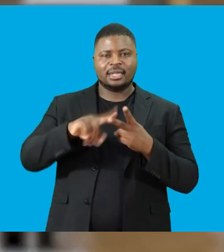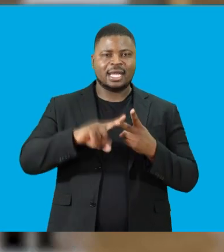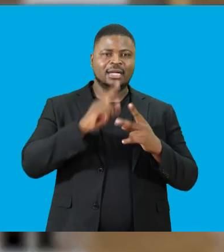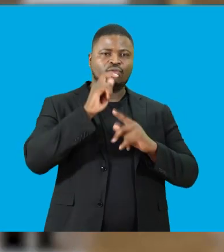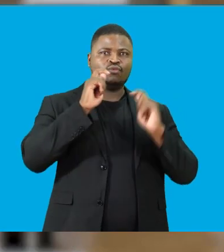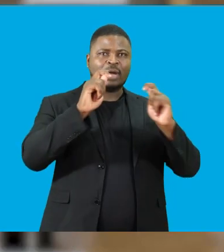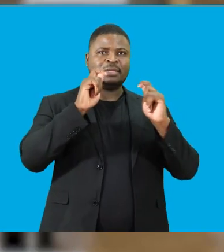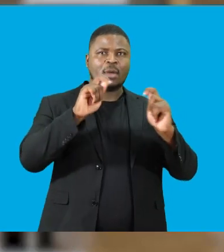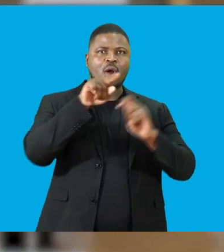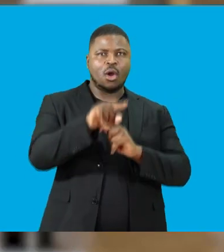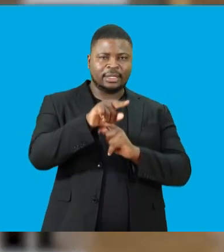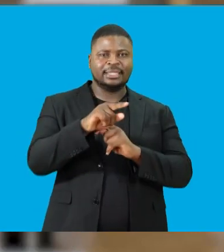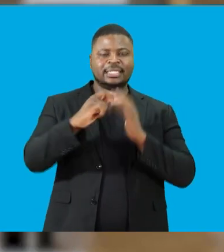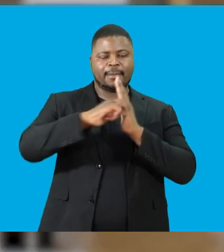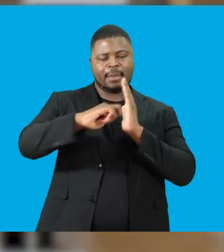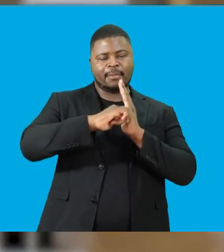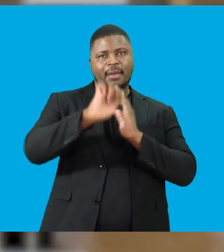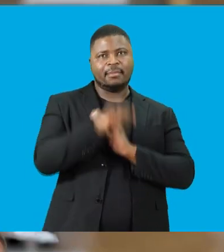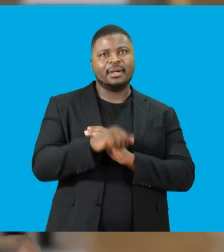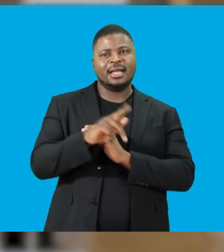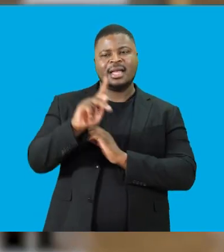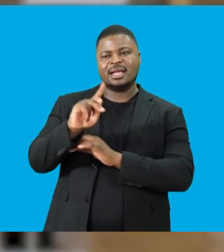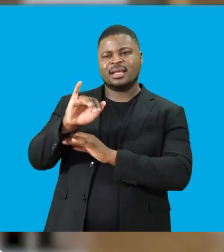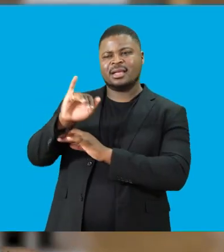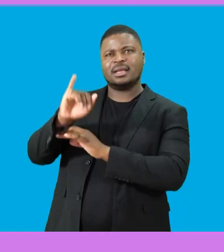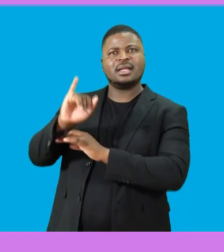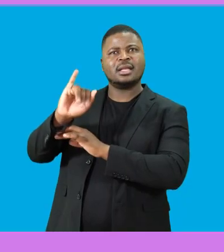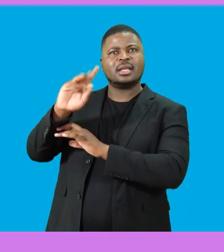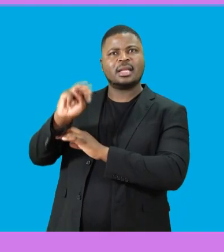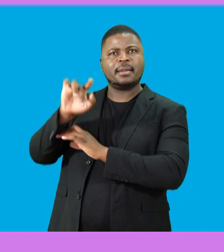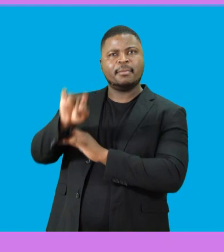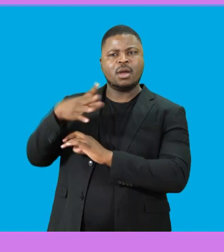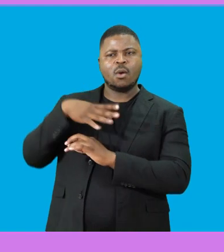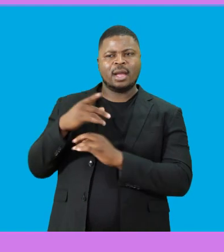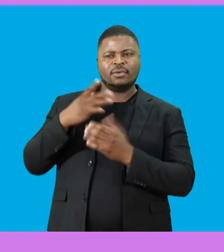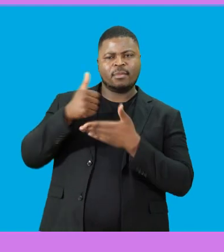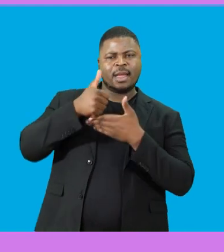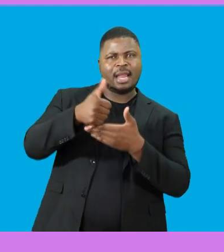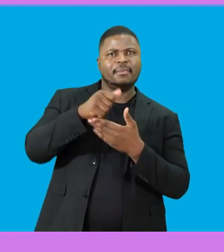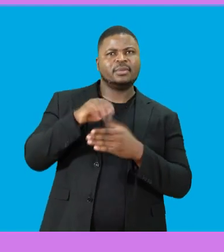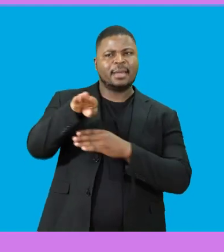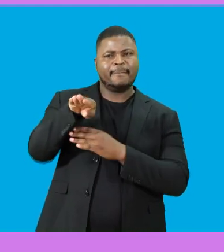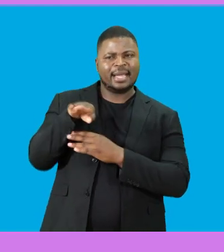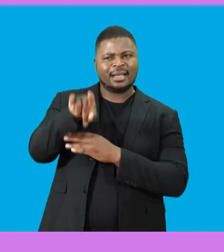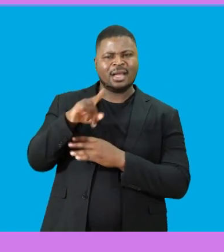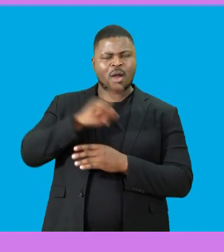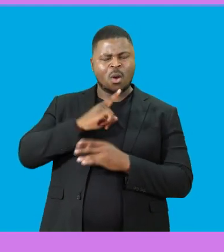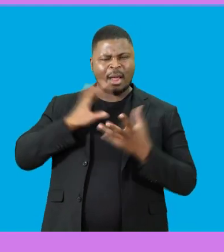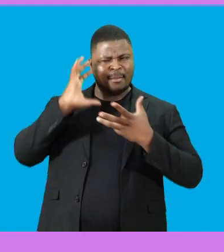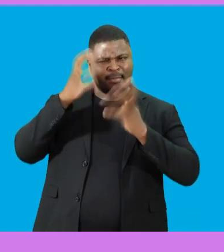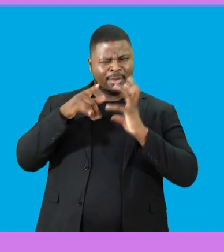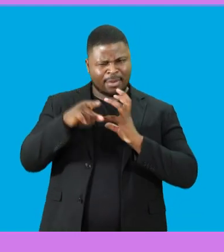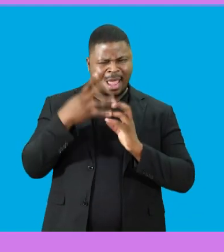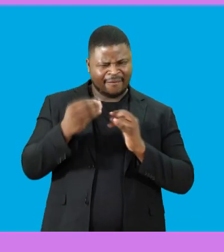tariffs. The first practice question is based on Kim. Kim wants help with her bank. She says there are some